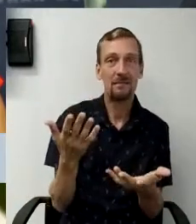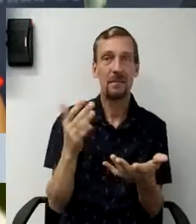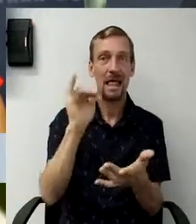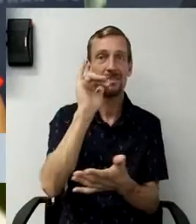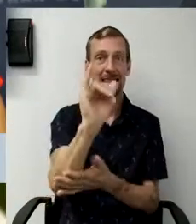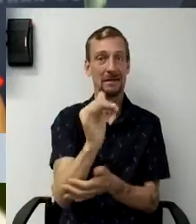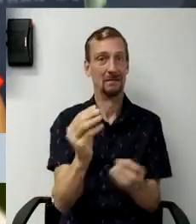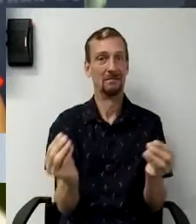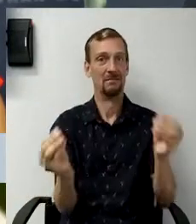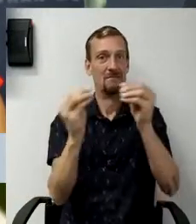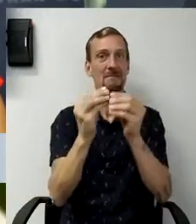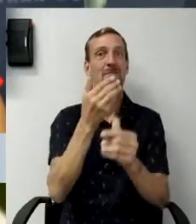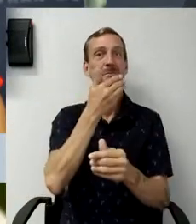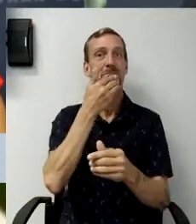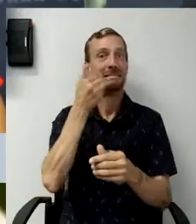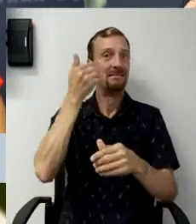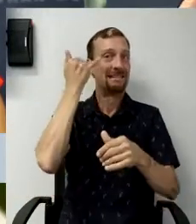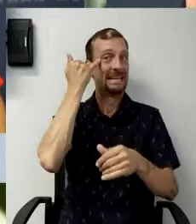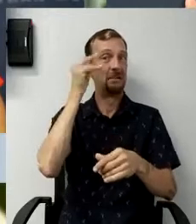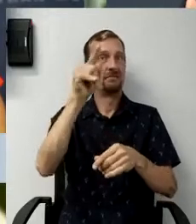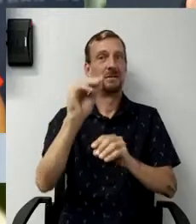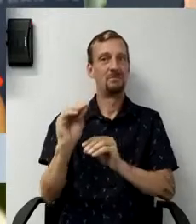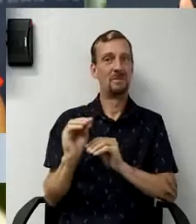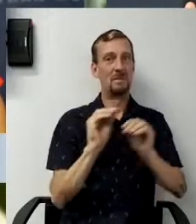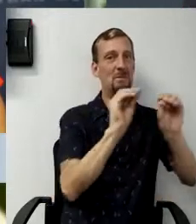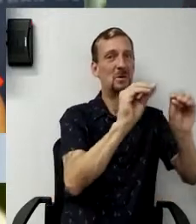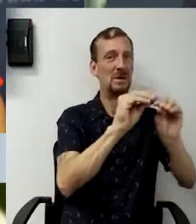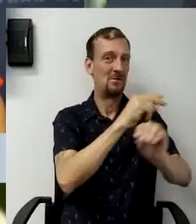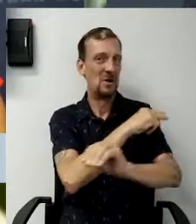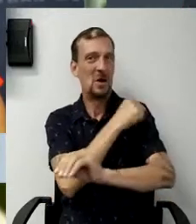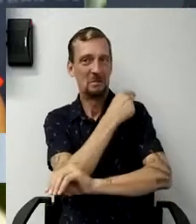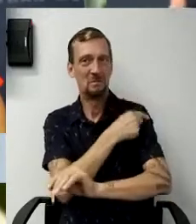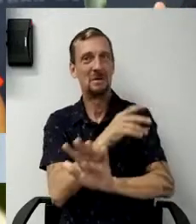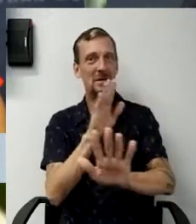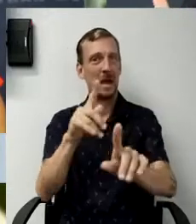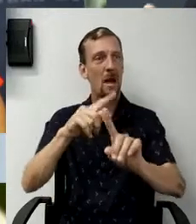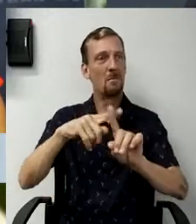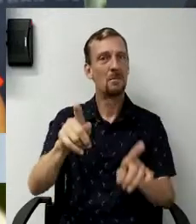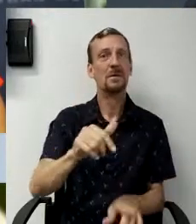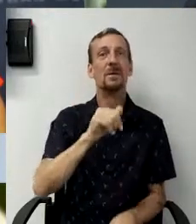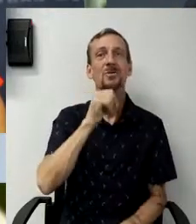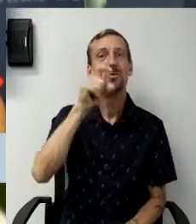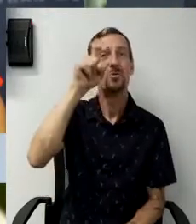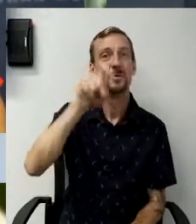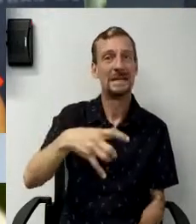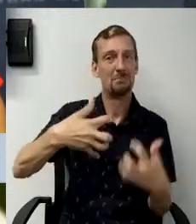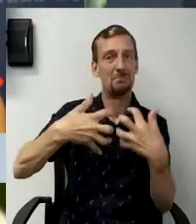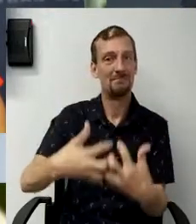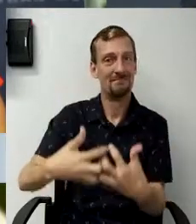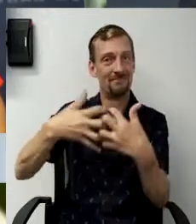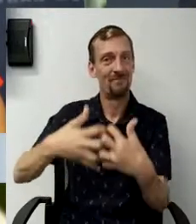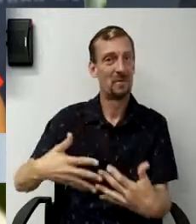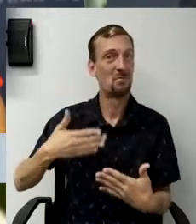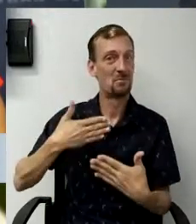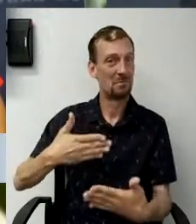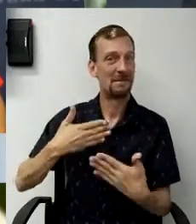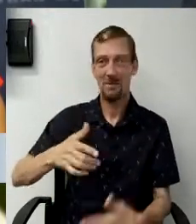they're definitely in the hospital, but not seeing as many that need that mechanical ventilation to help them breathe.